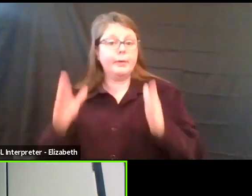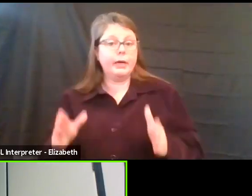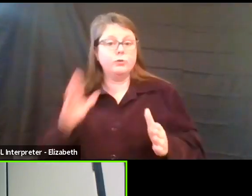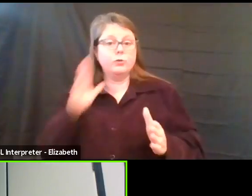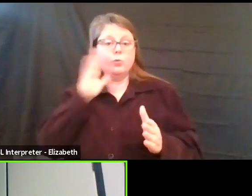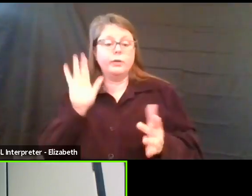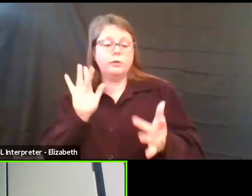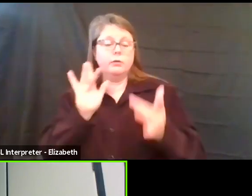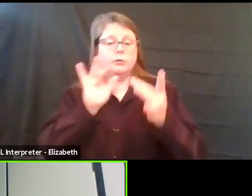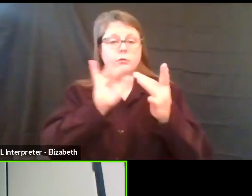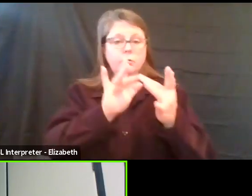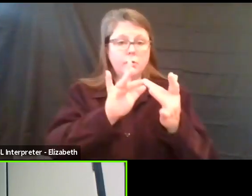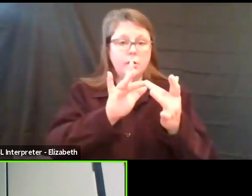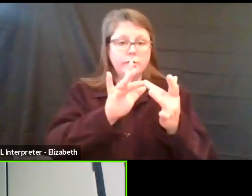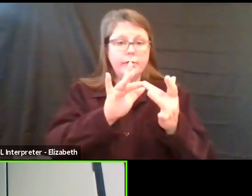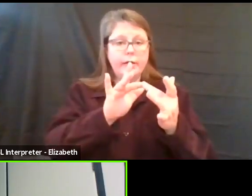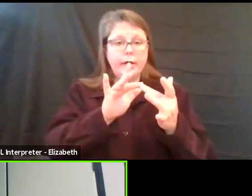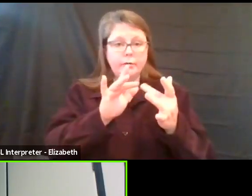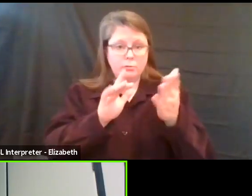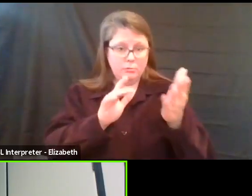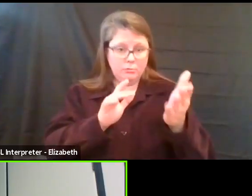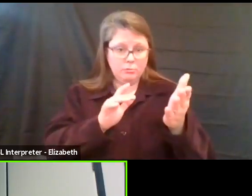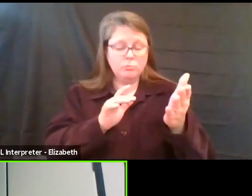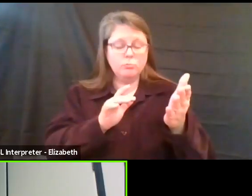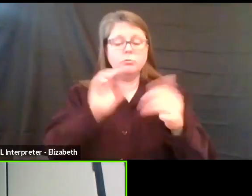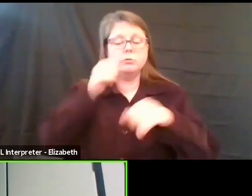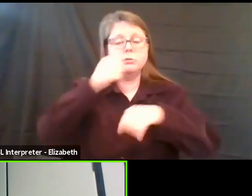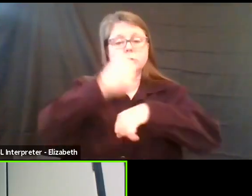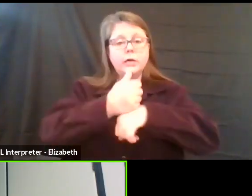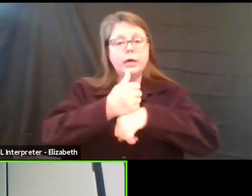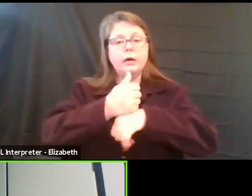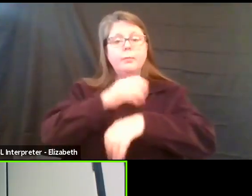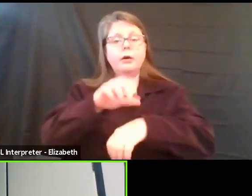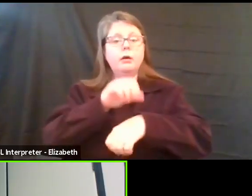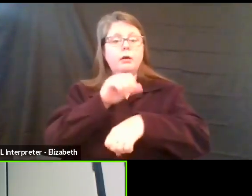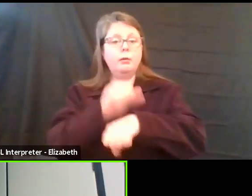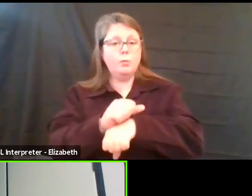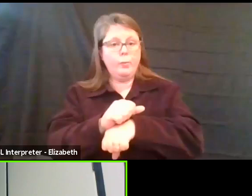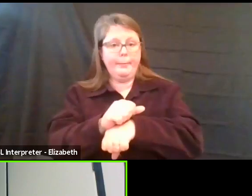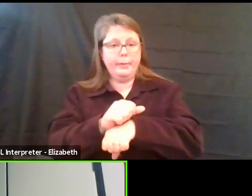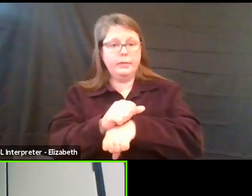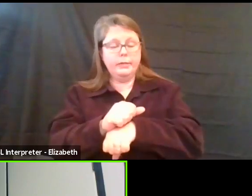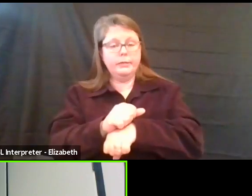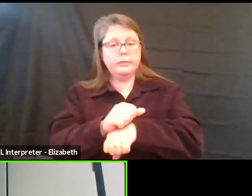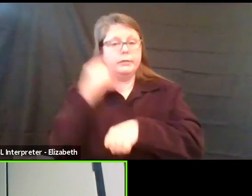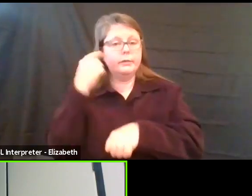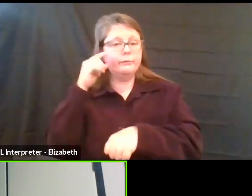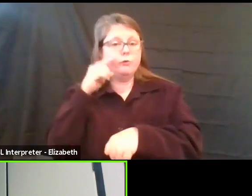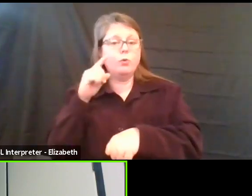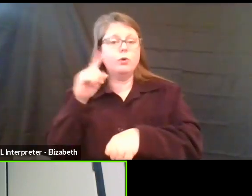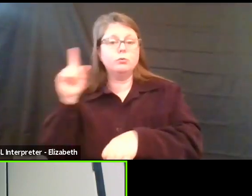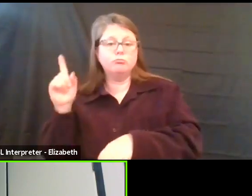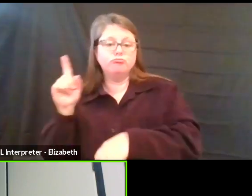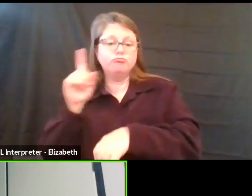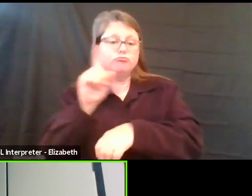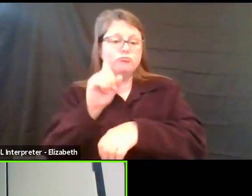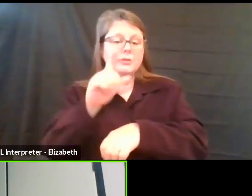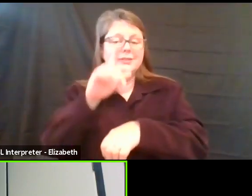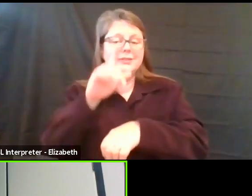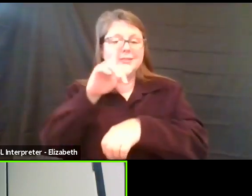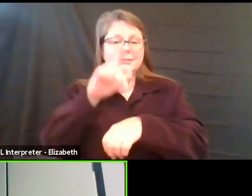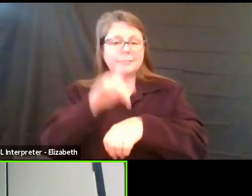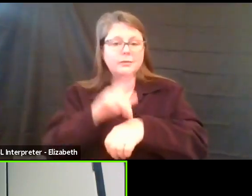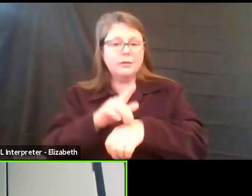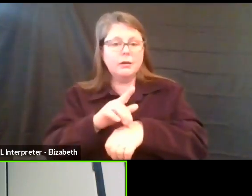and set up an appointment for you to do an inspection. All of our inspections are being